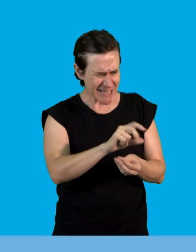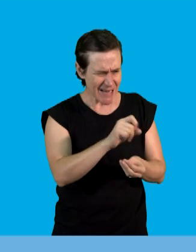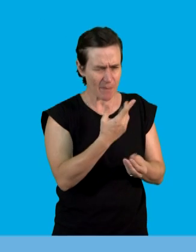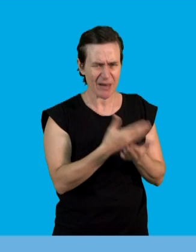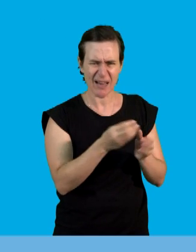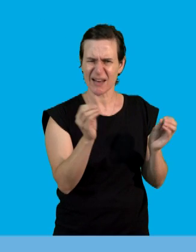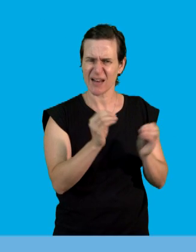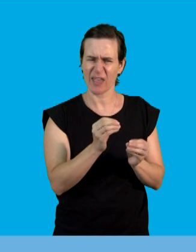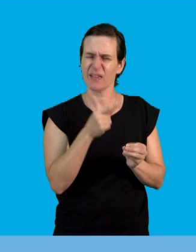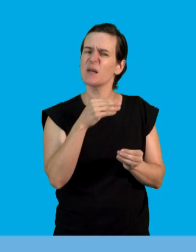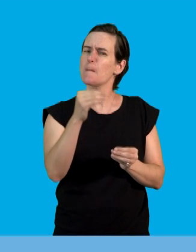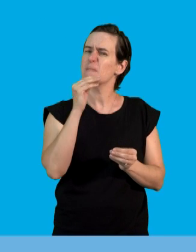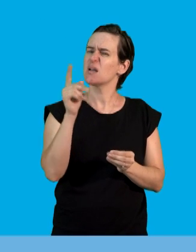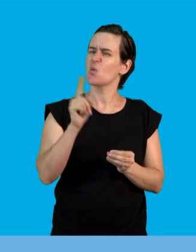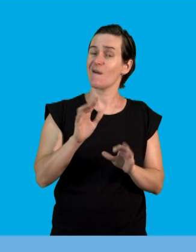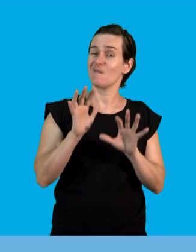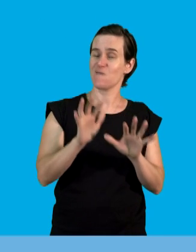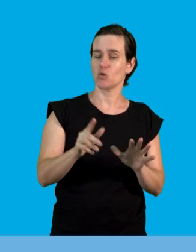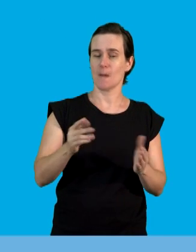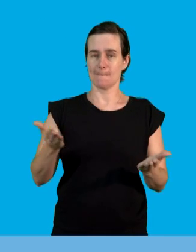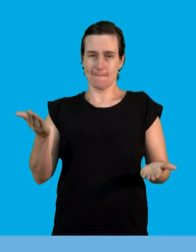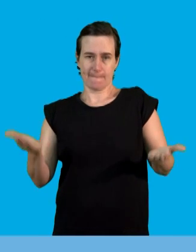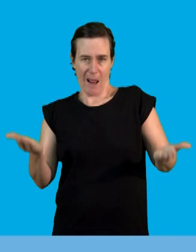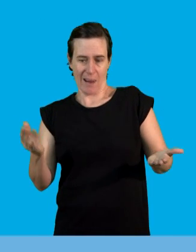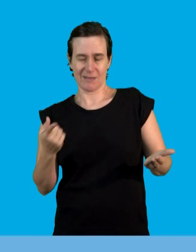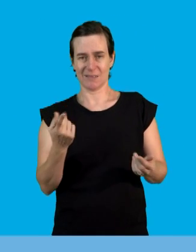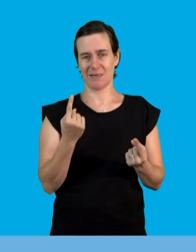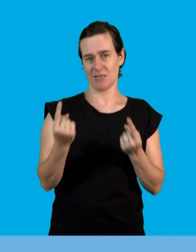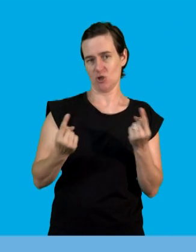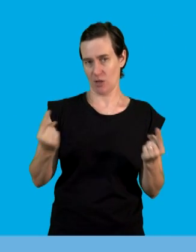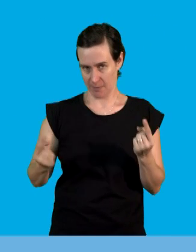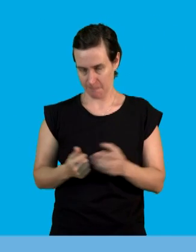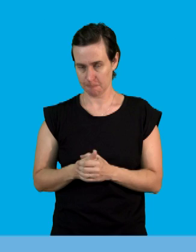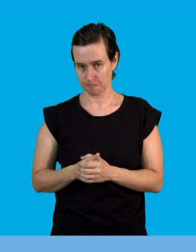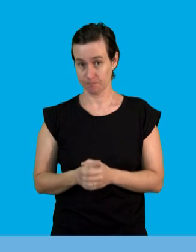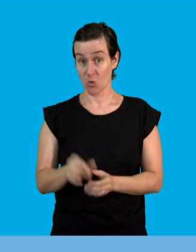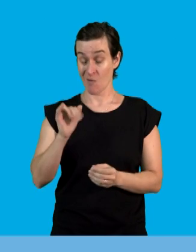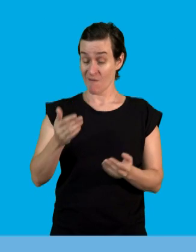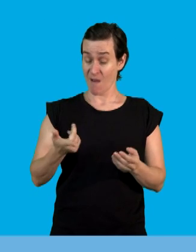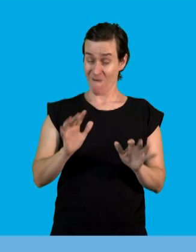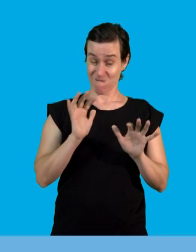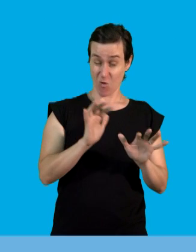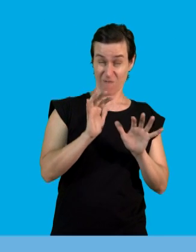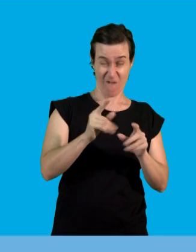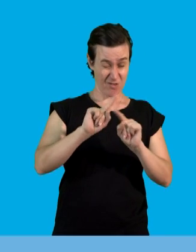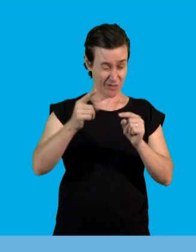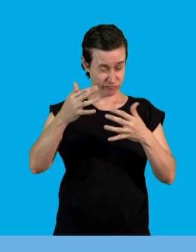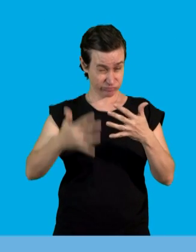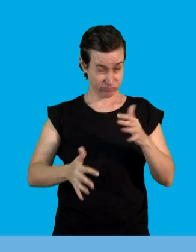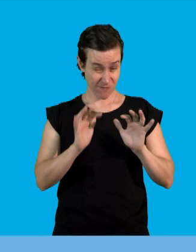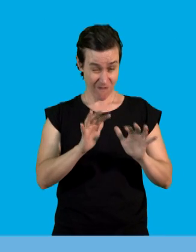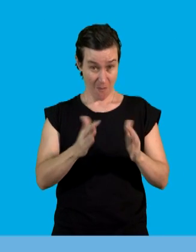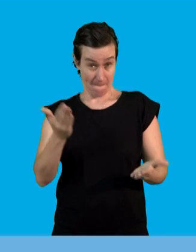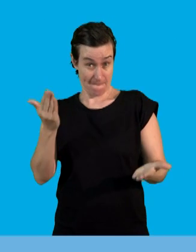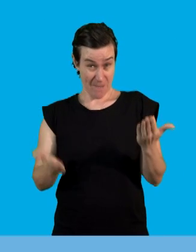visible effect, we are then saying that the forces are balancing each other. So if those forces are balancing each other, we are